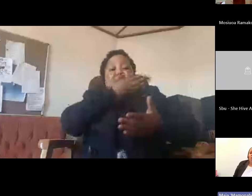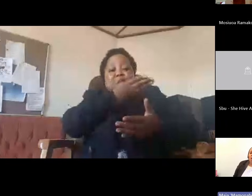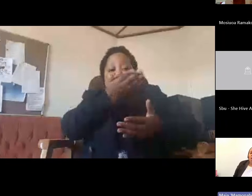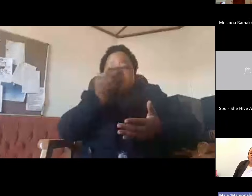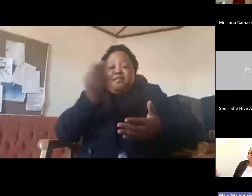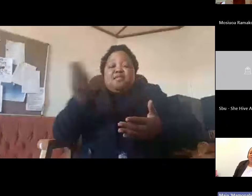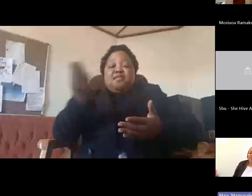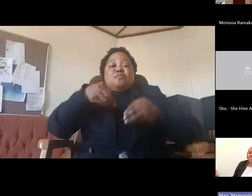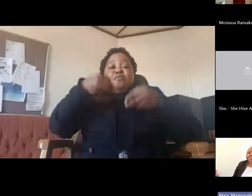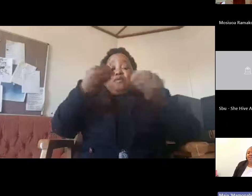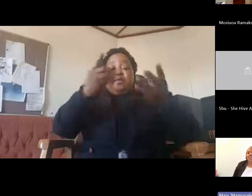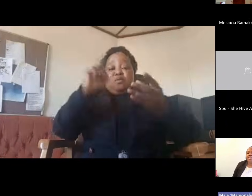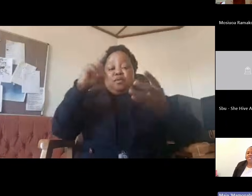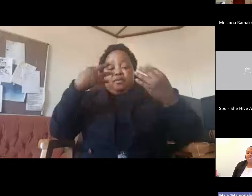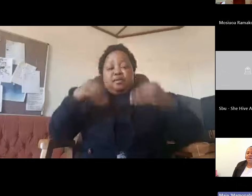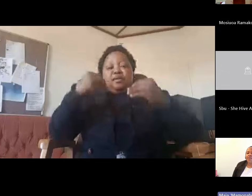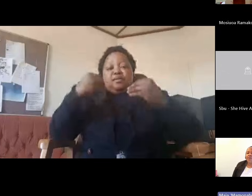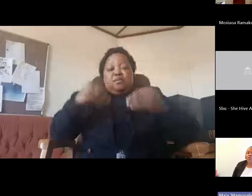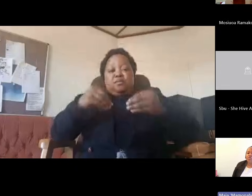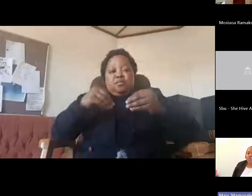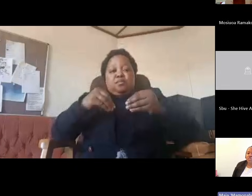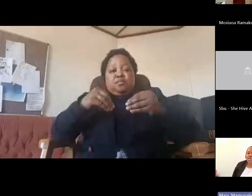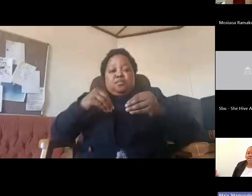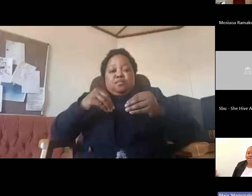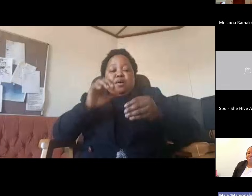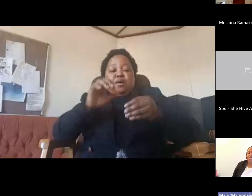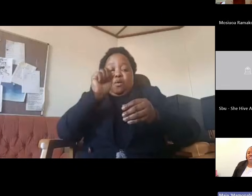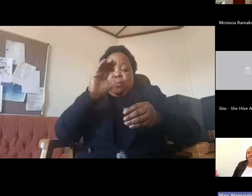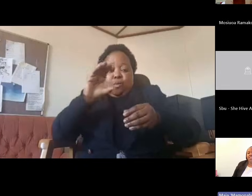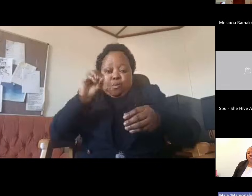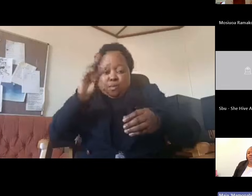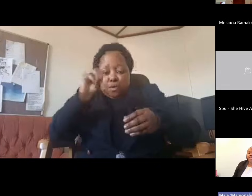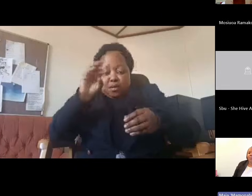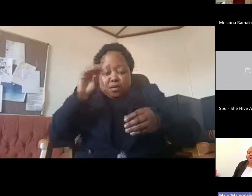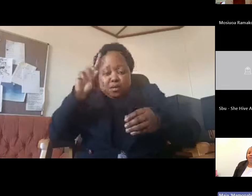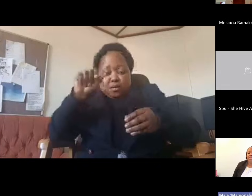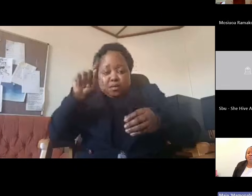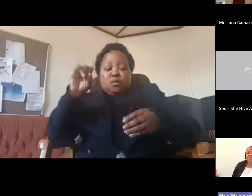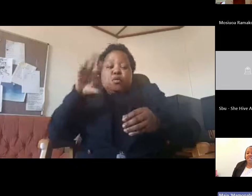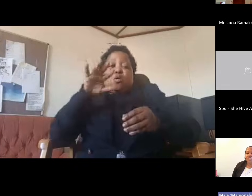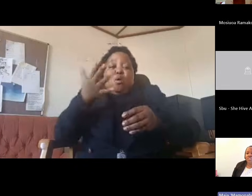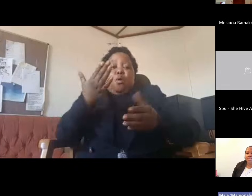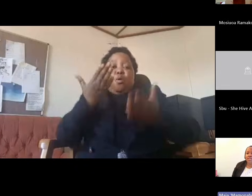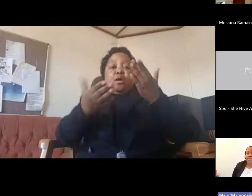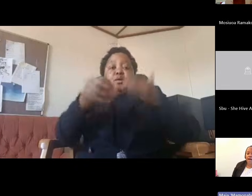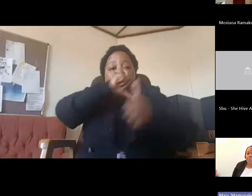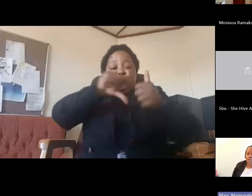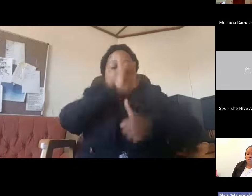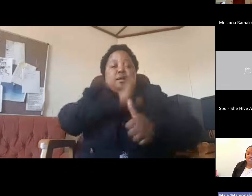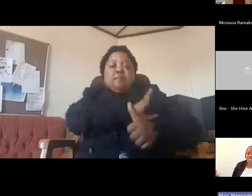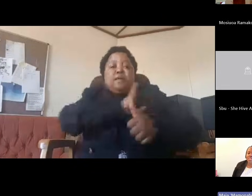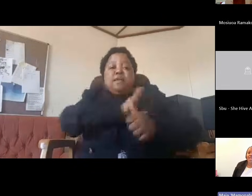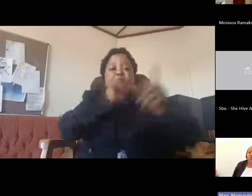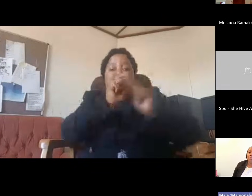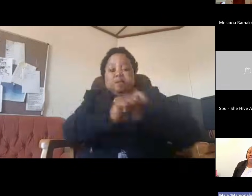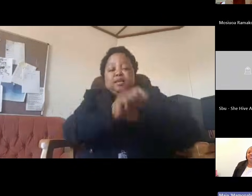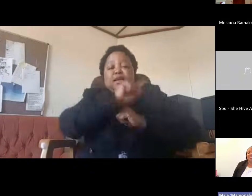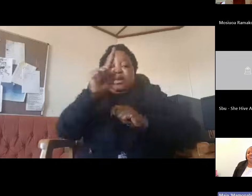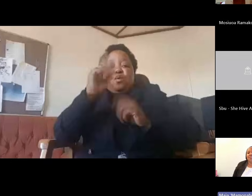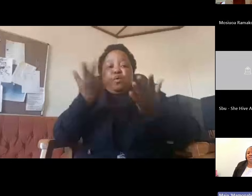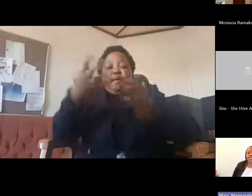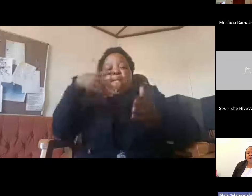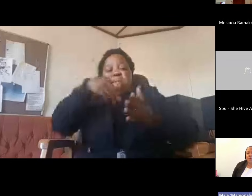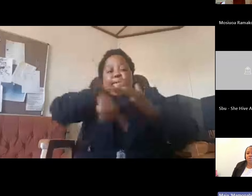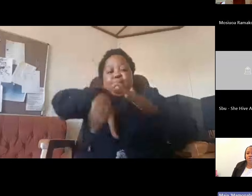accommodation, or the critical nature of social behavior change and primary prevention approaches that we